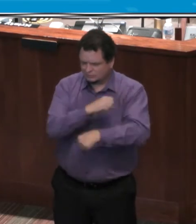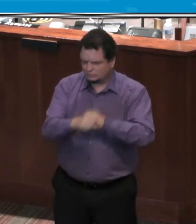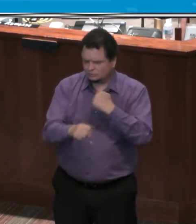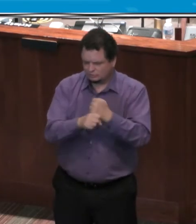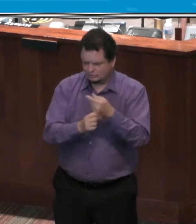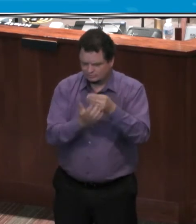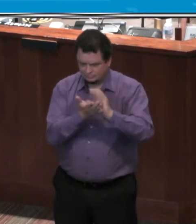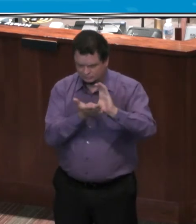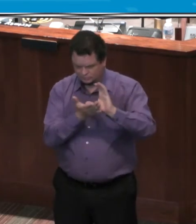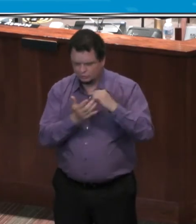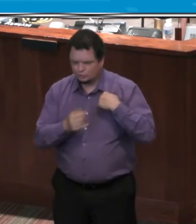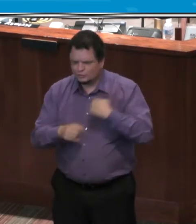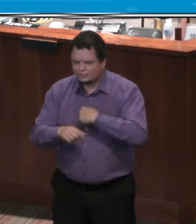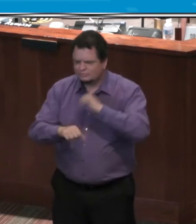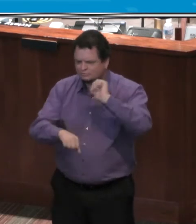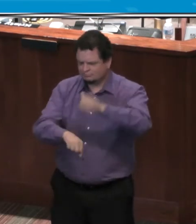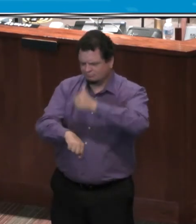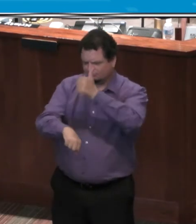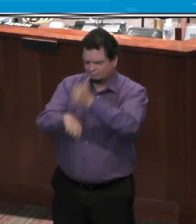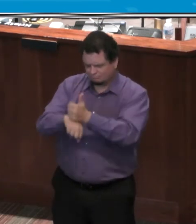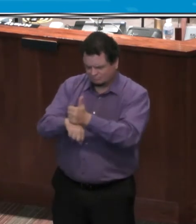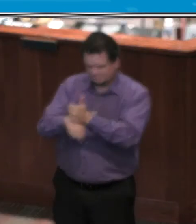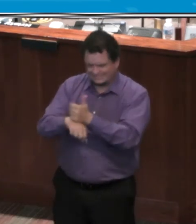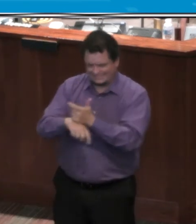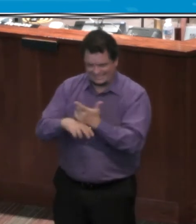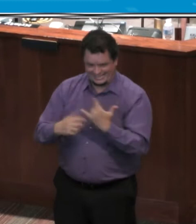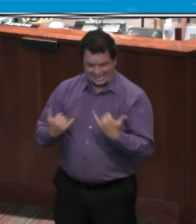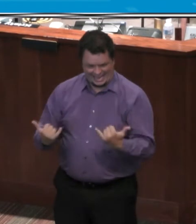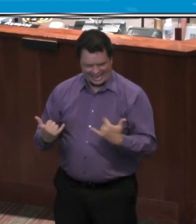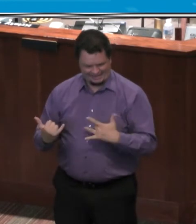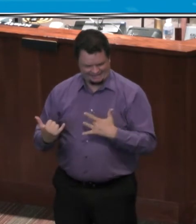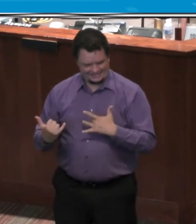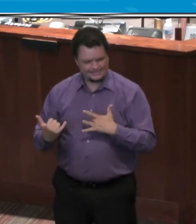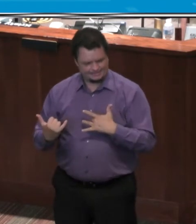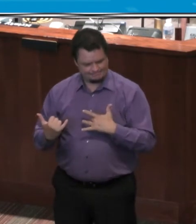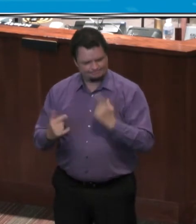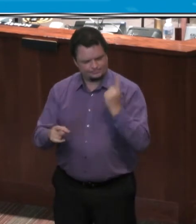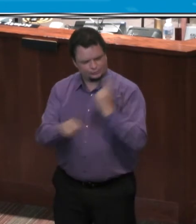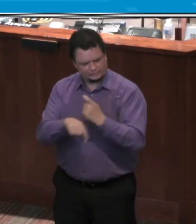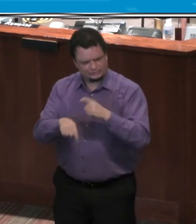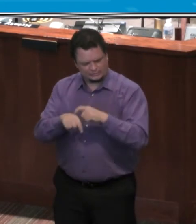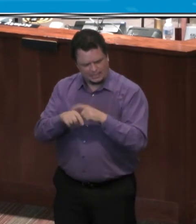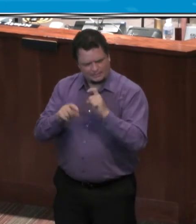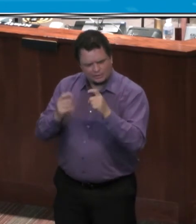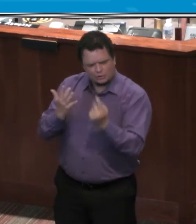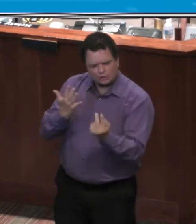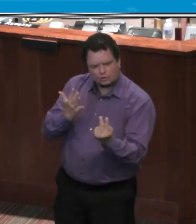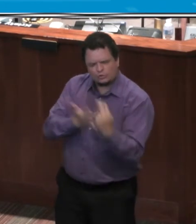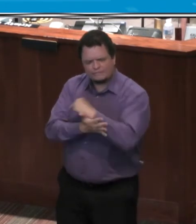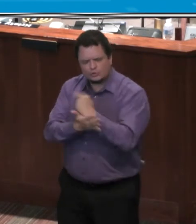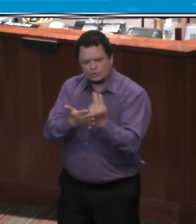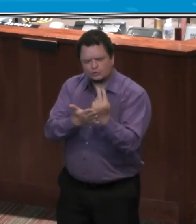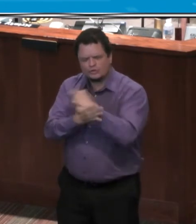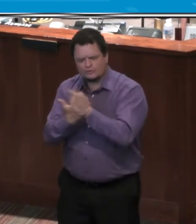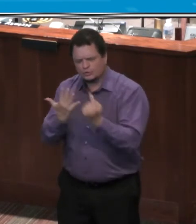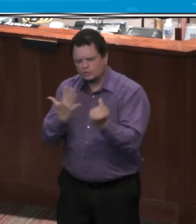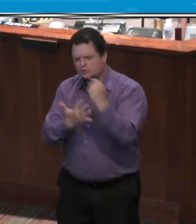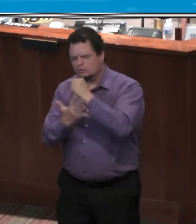we've been, what we have accomplished, and what's left to do. So this